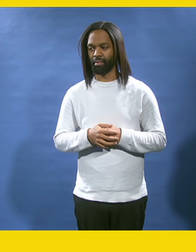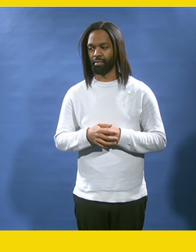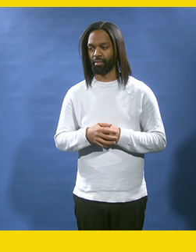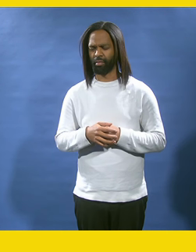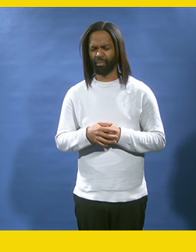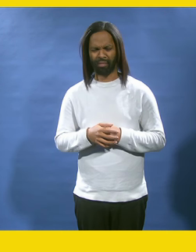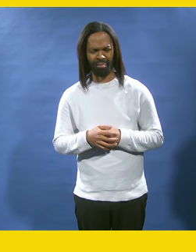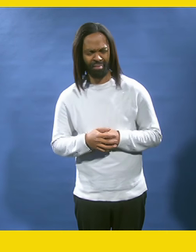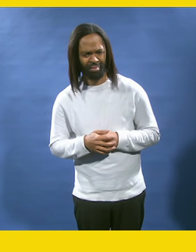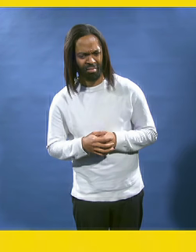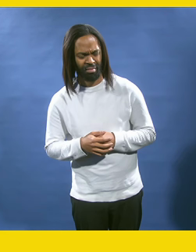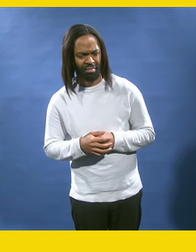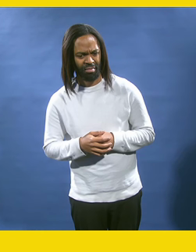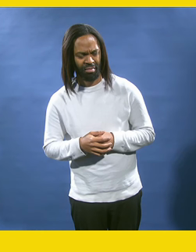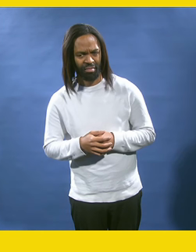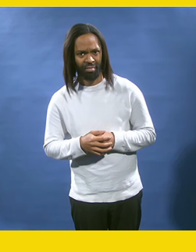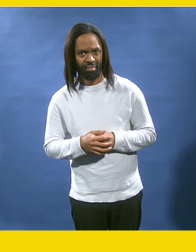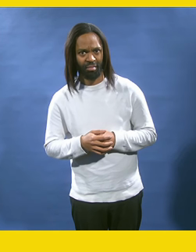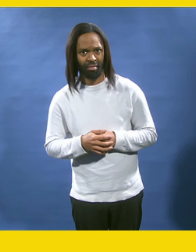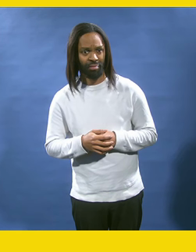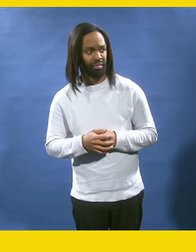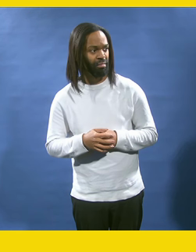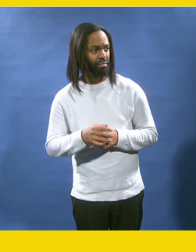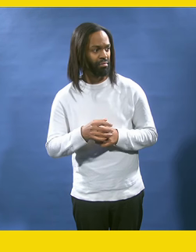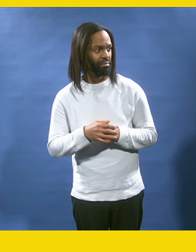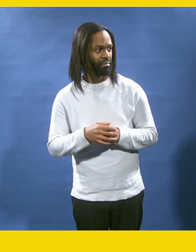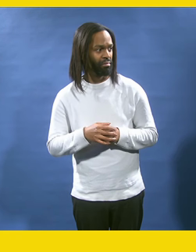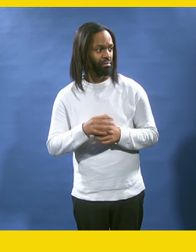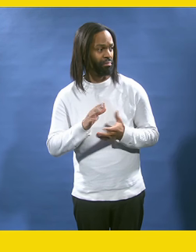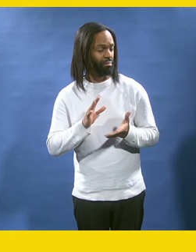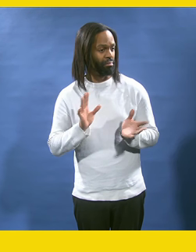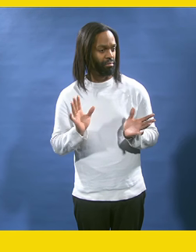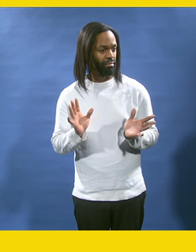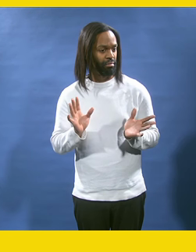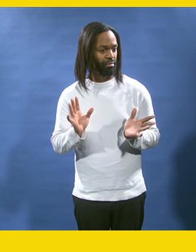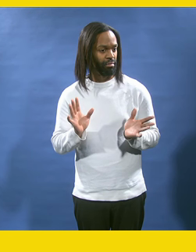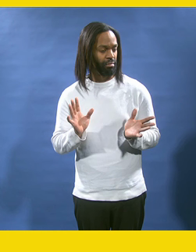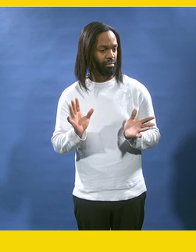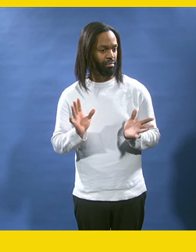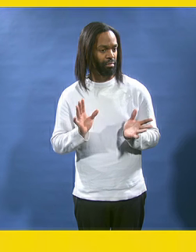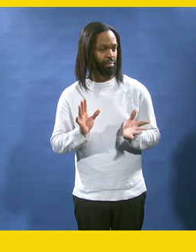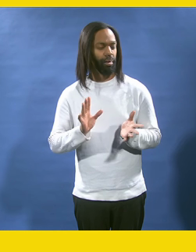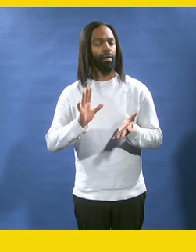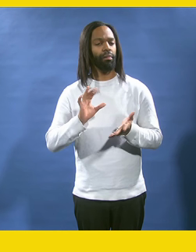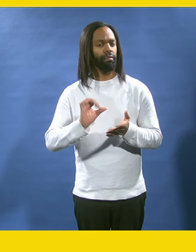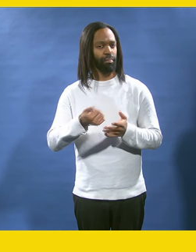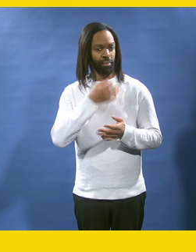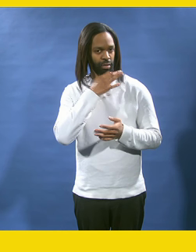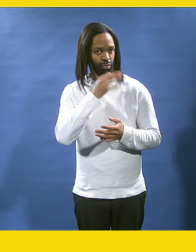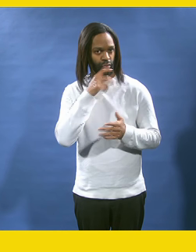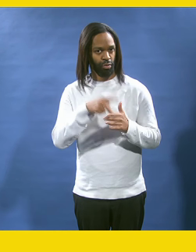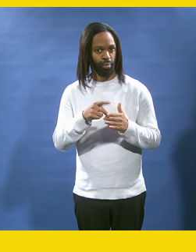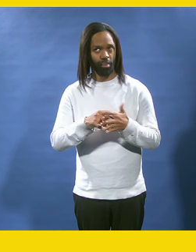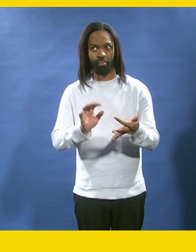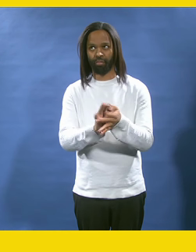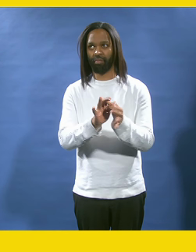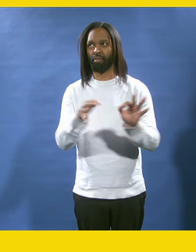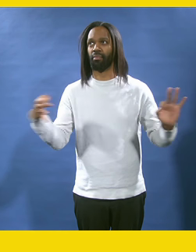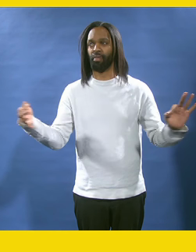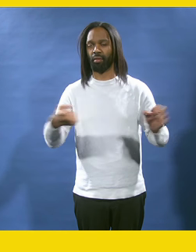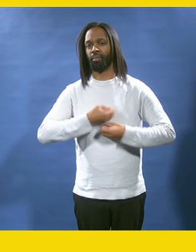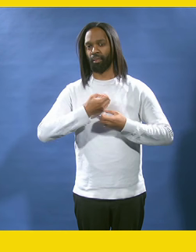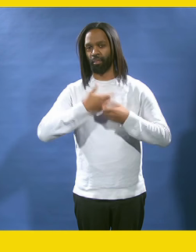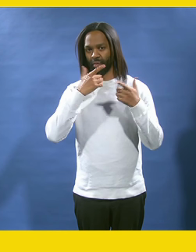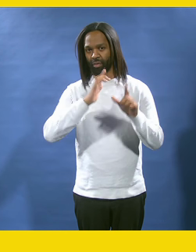Elga qalsang bir jafo ming qatl faryod aylaram. Elga qalsang bir jafo ming